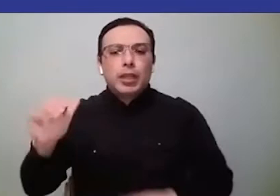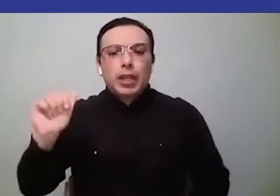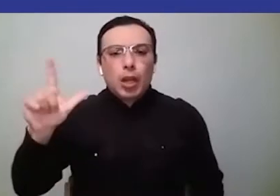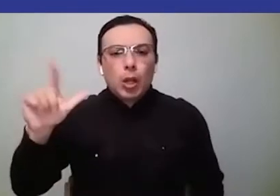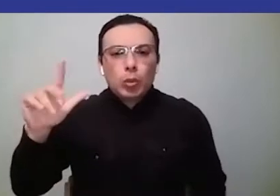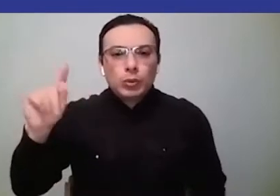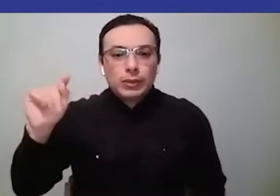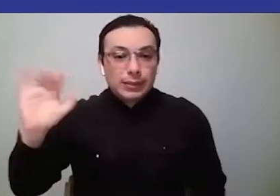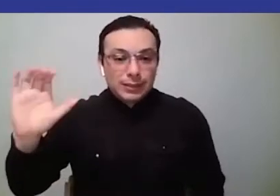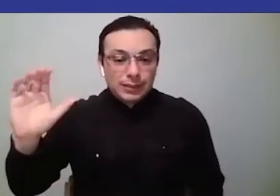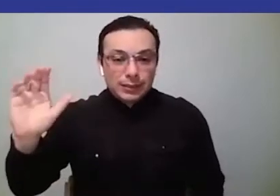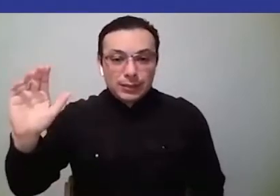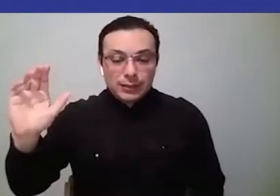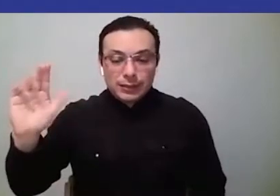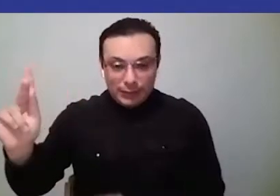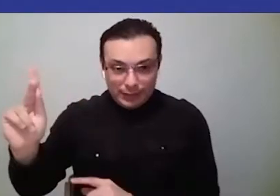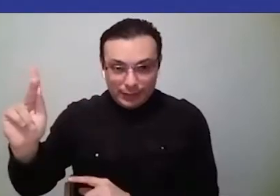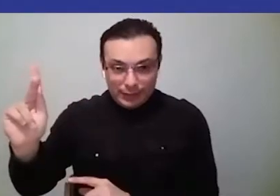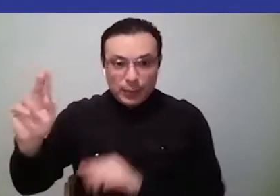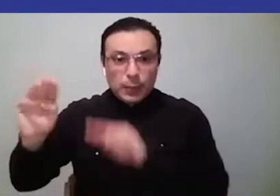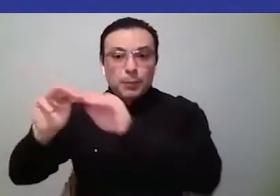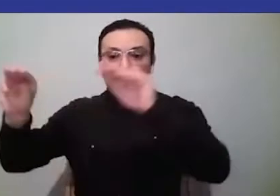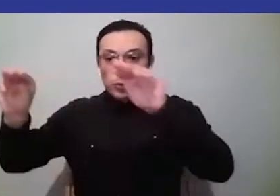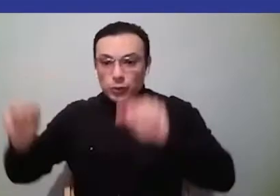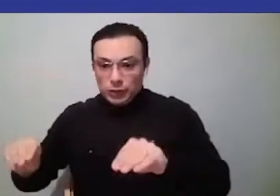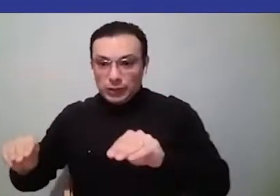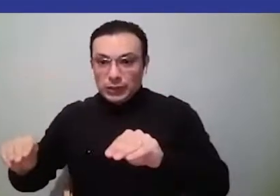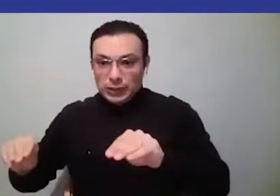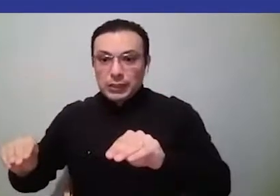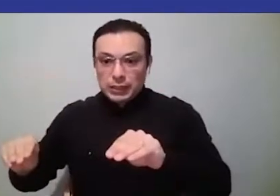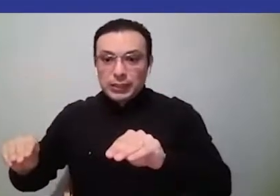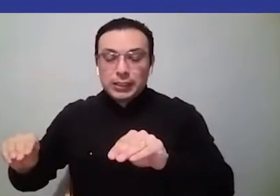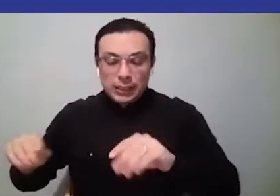Kodiak. And